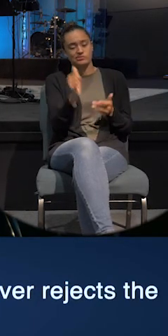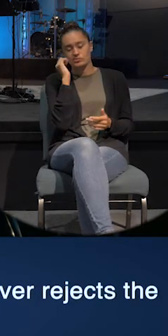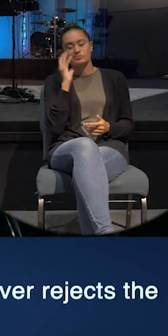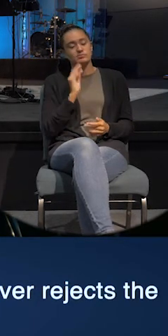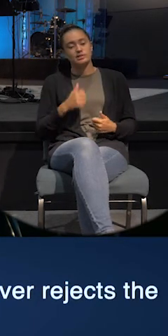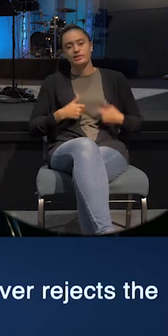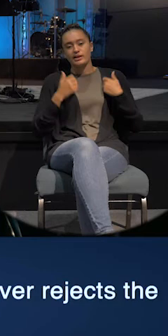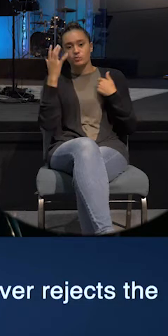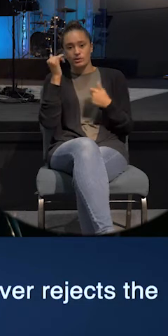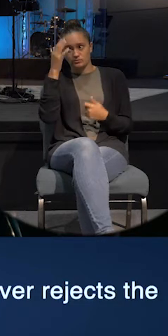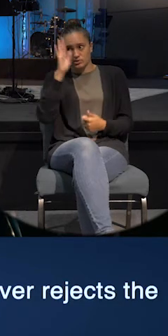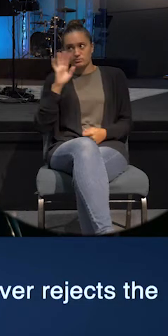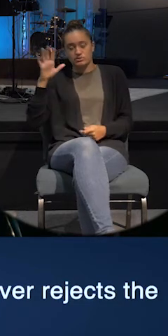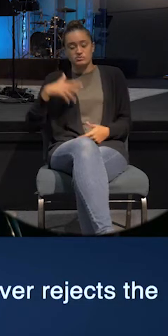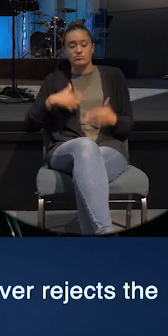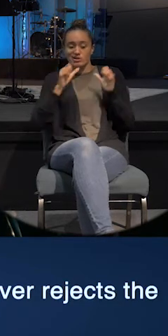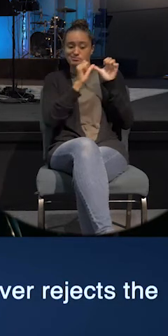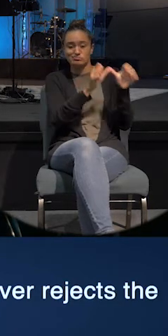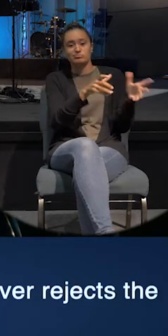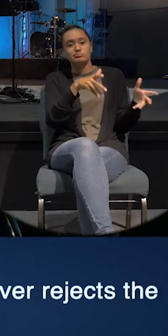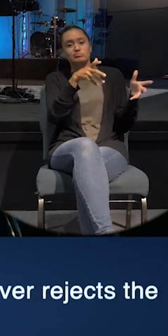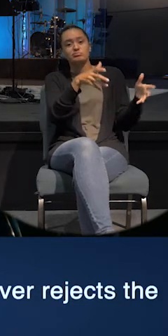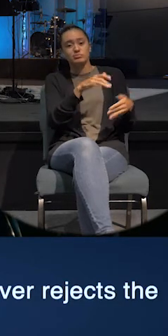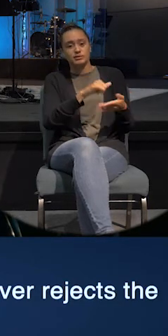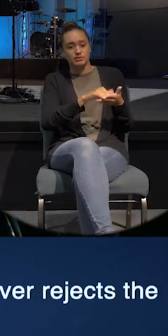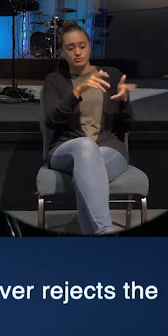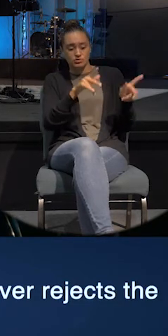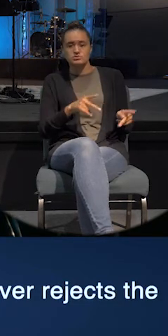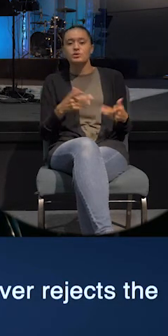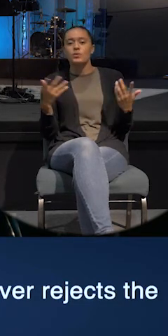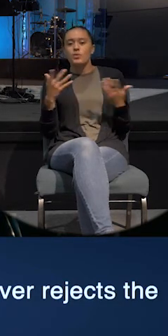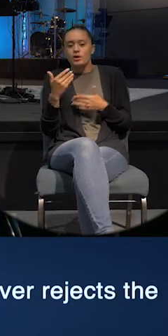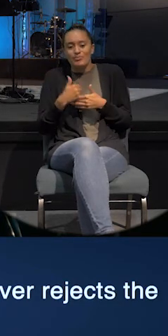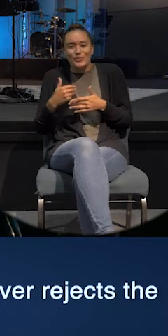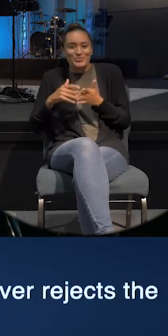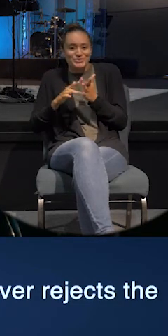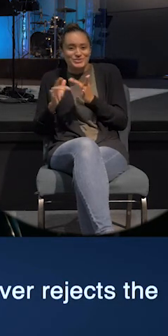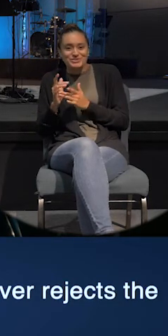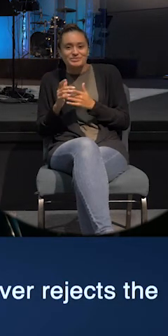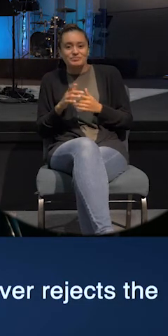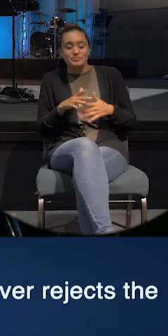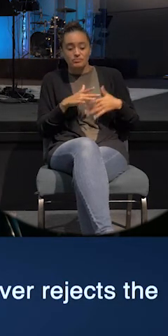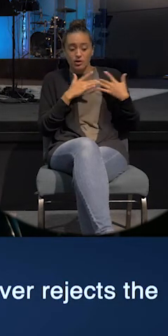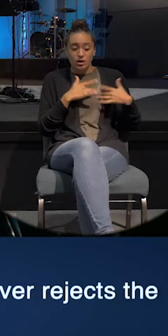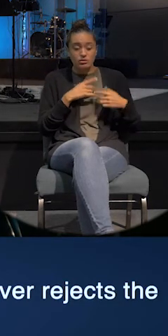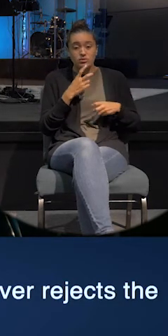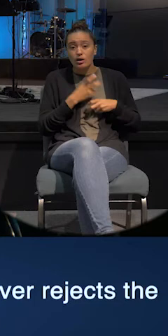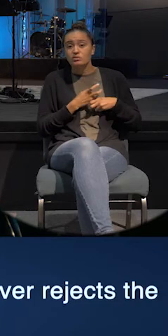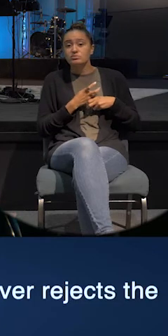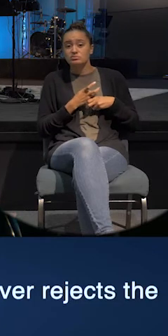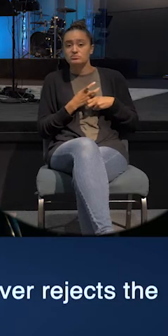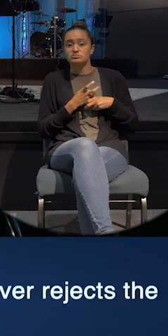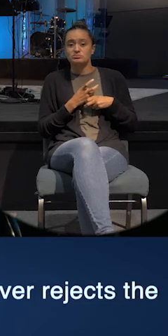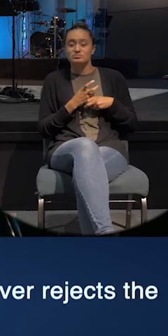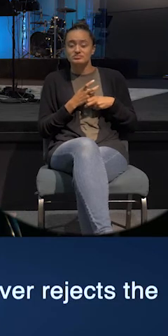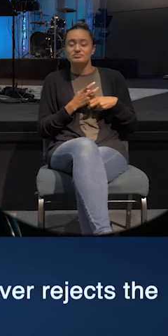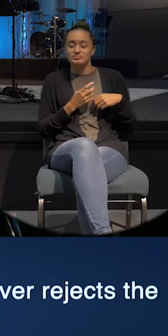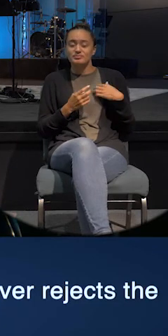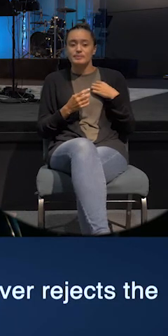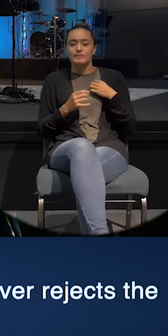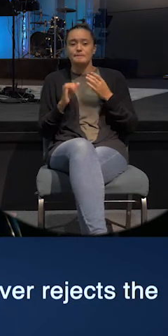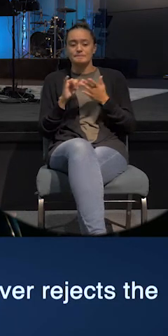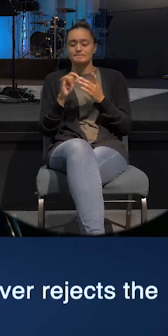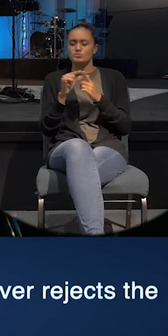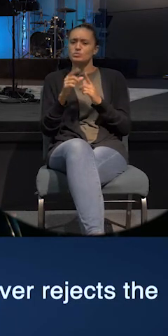God's wrath remains on him." What is it that bothered him? Hardness. The hardness of their hearts. That